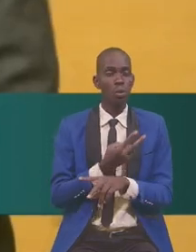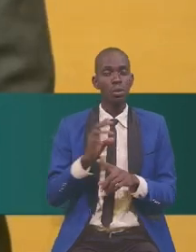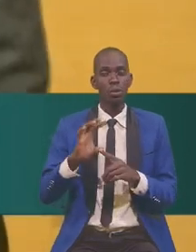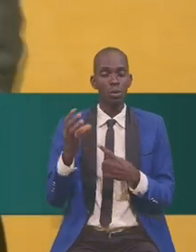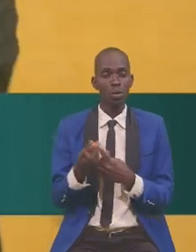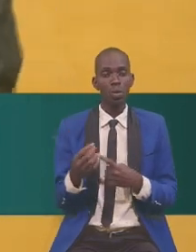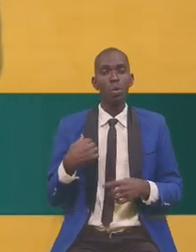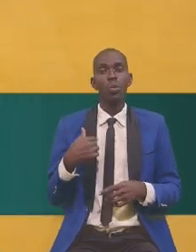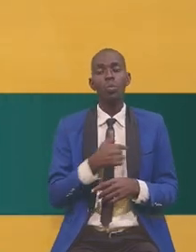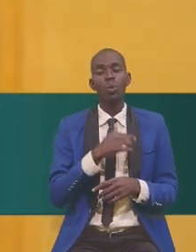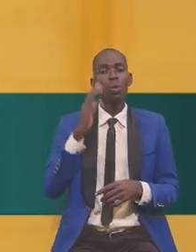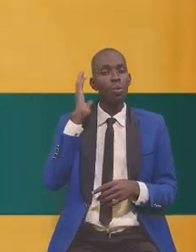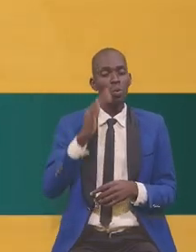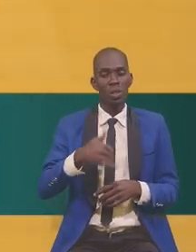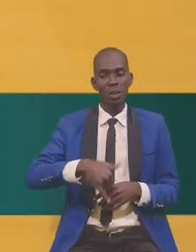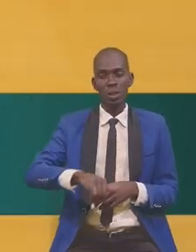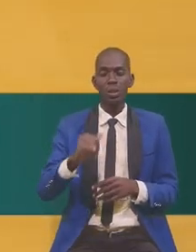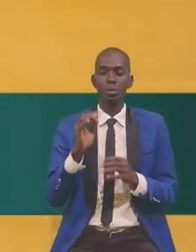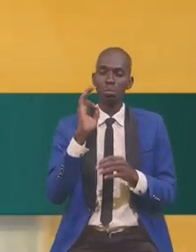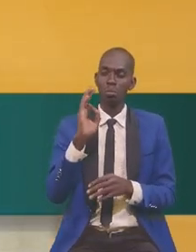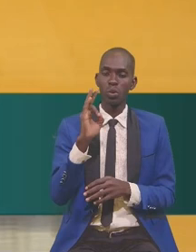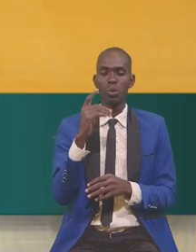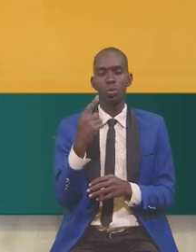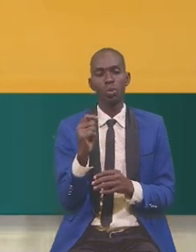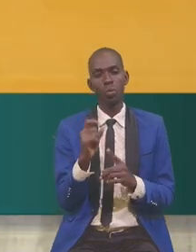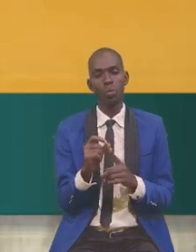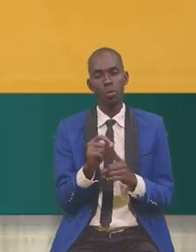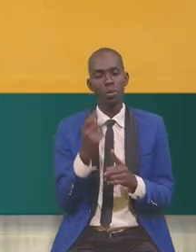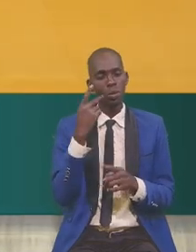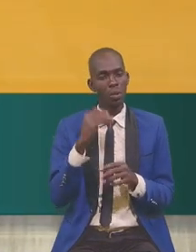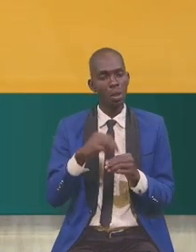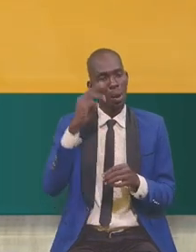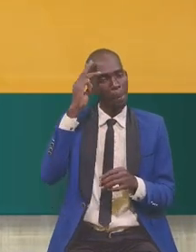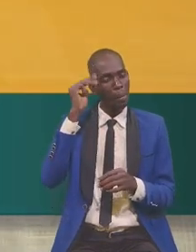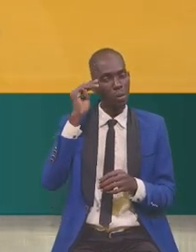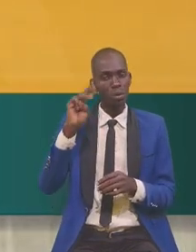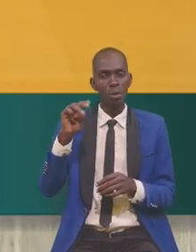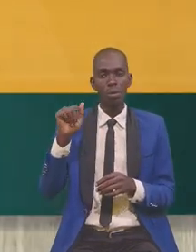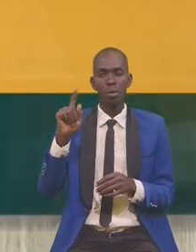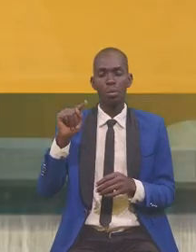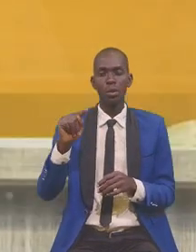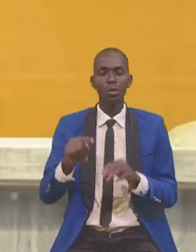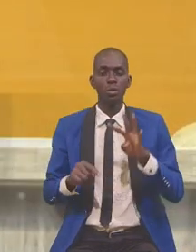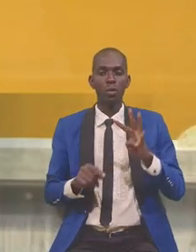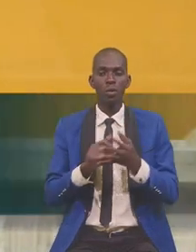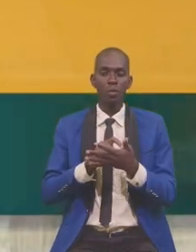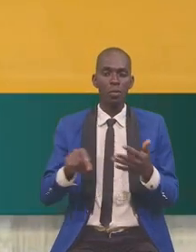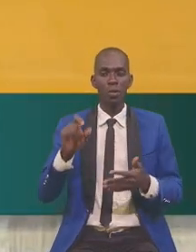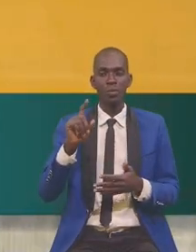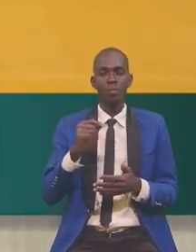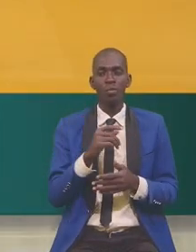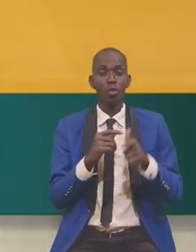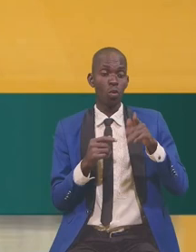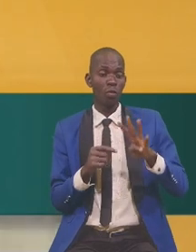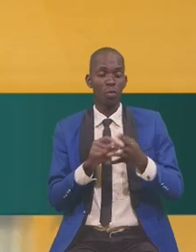still preach the word. Look at Matthew chapter 24 verse 11. And many false prophets shall rise and